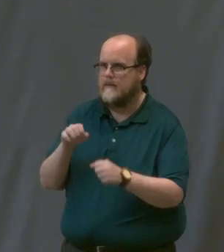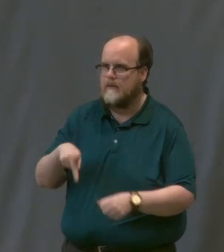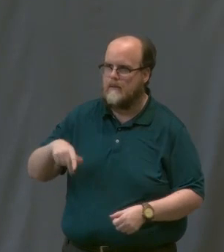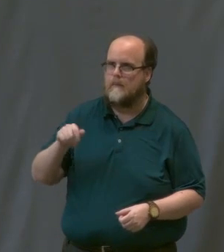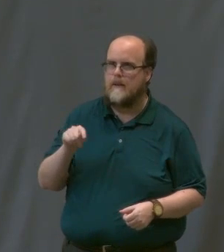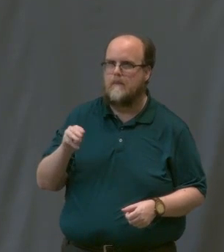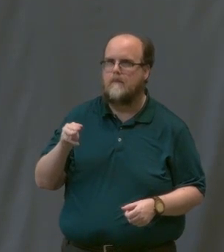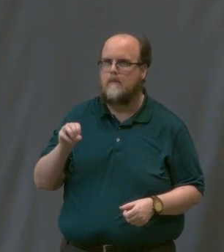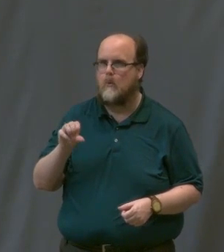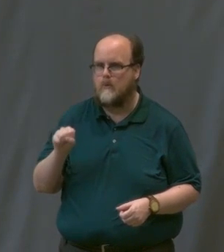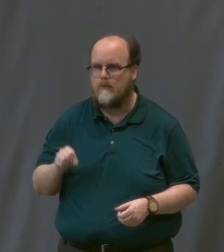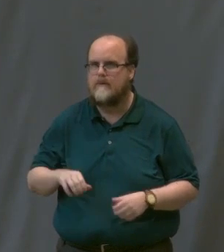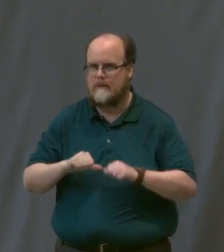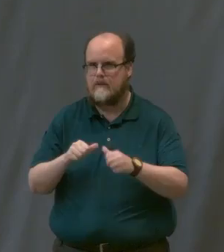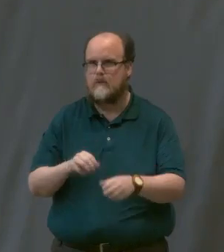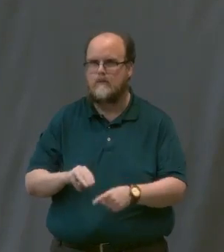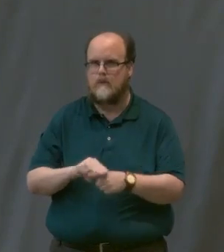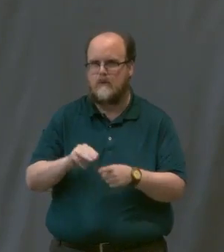his ministry for a while.